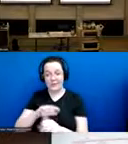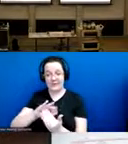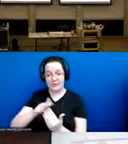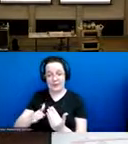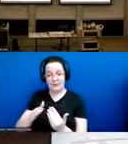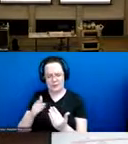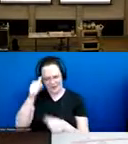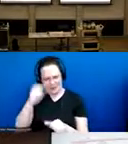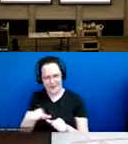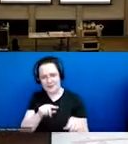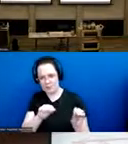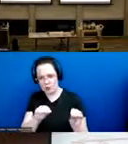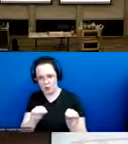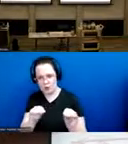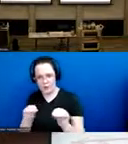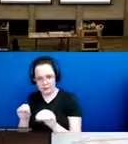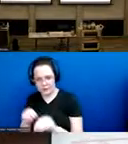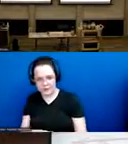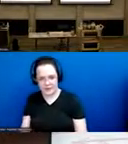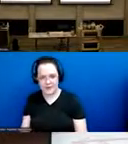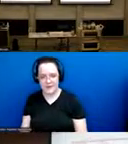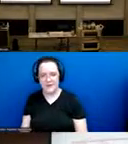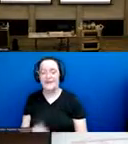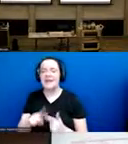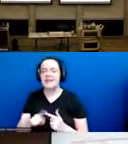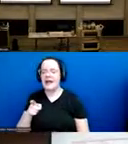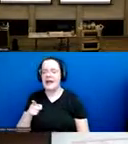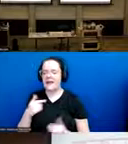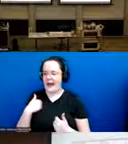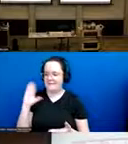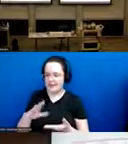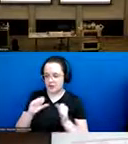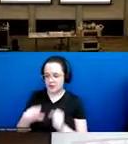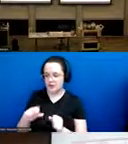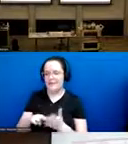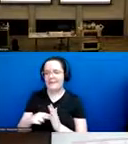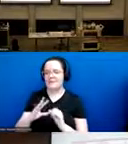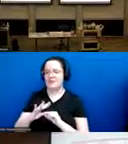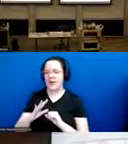right? Then here you have less strength. So then the atomic superposition will be a little bit